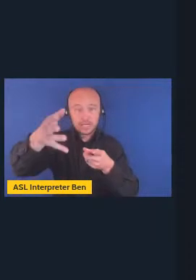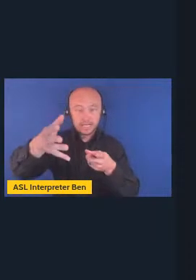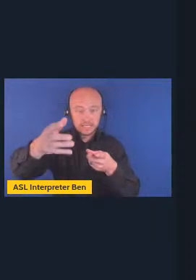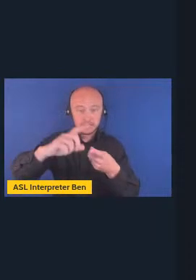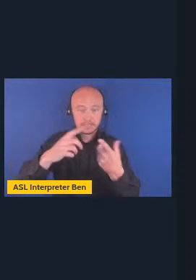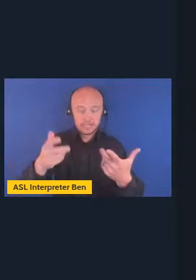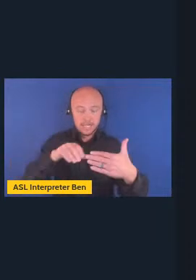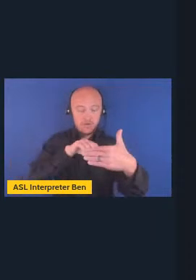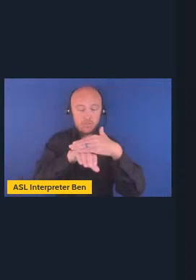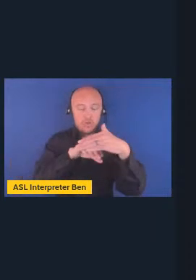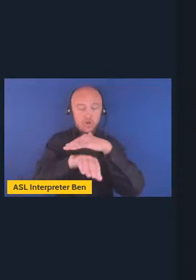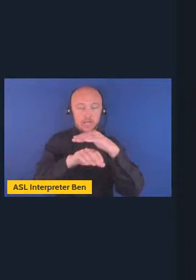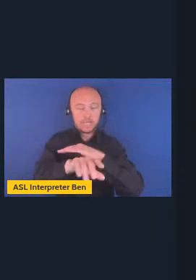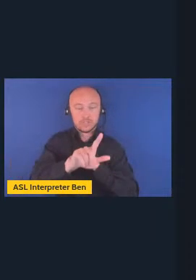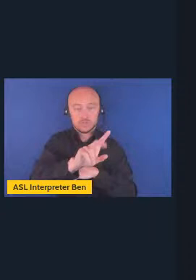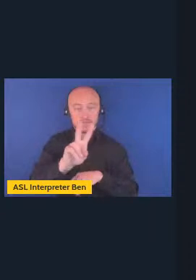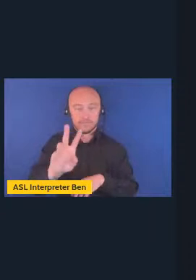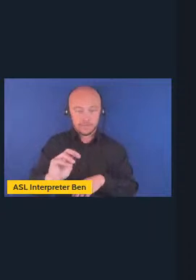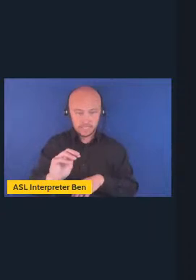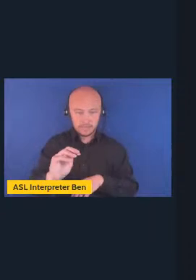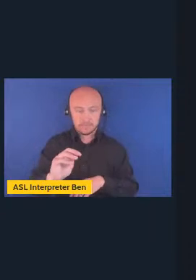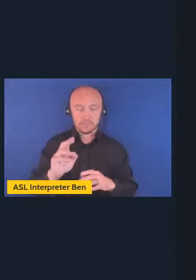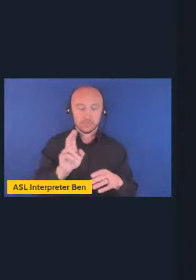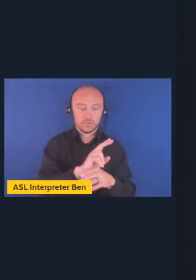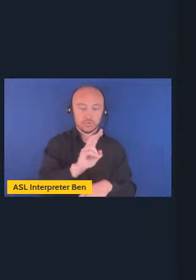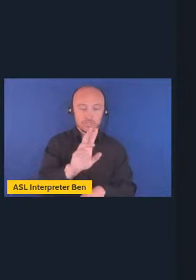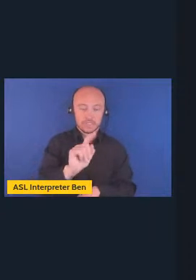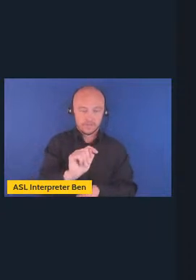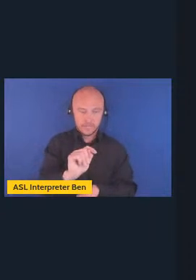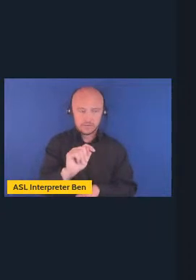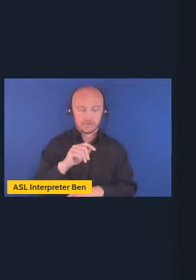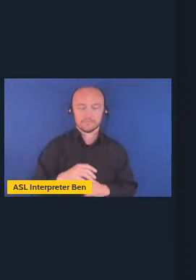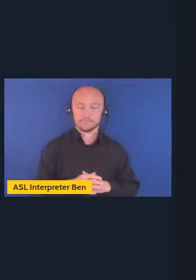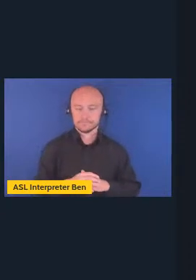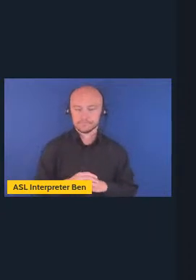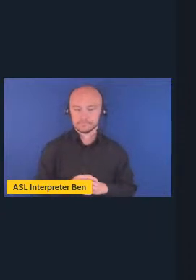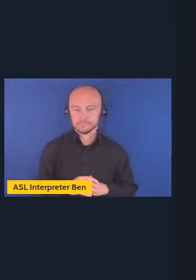log into VM using Vagrant SSH command.